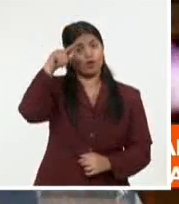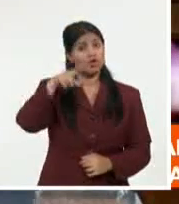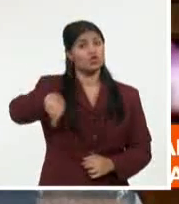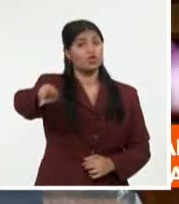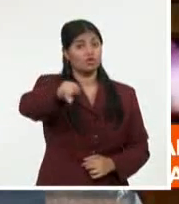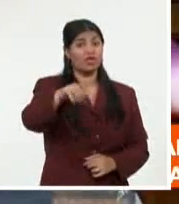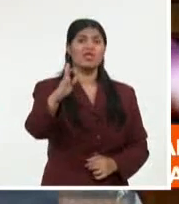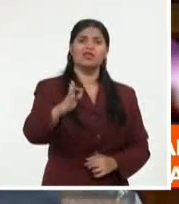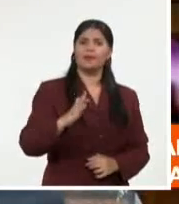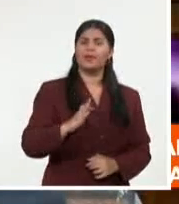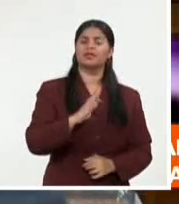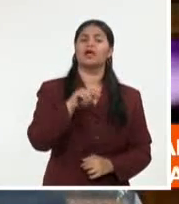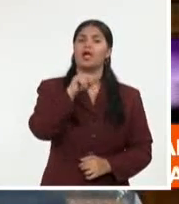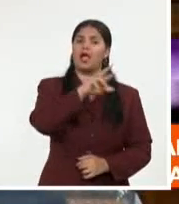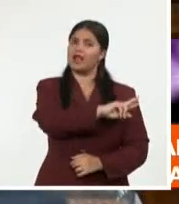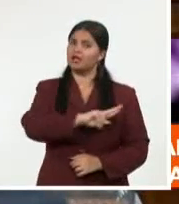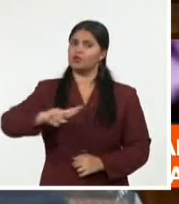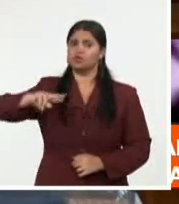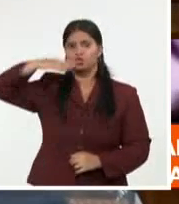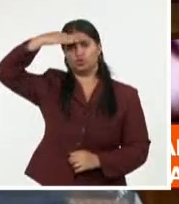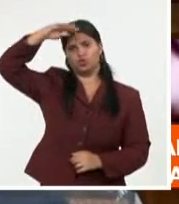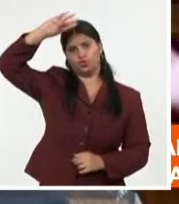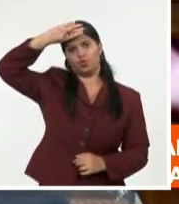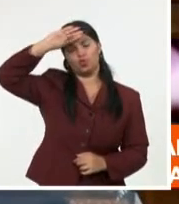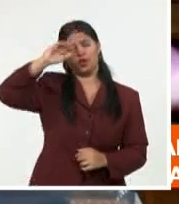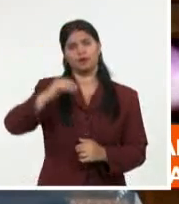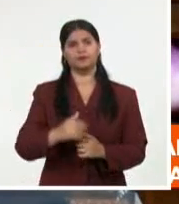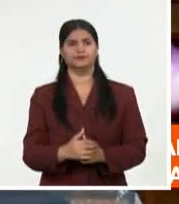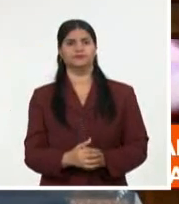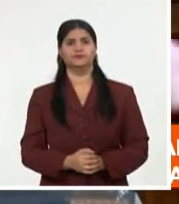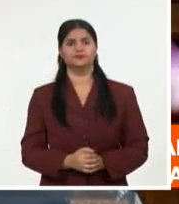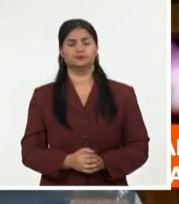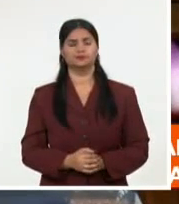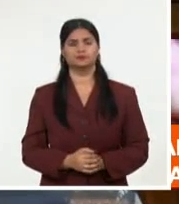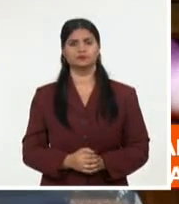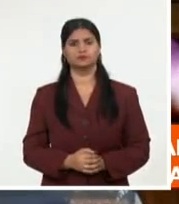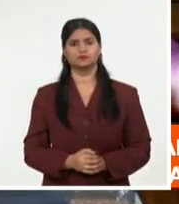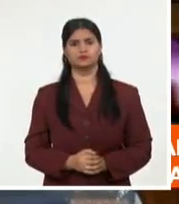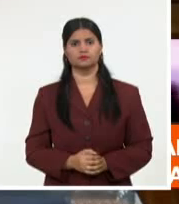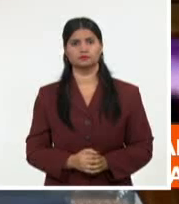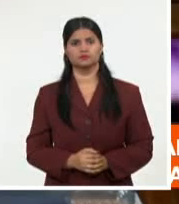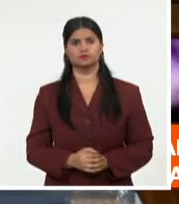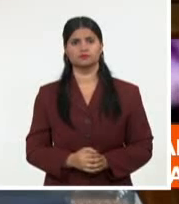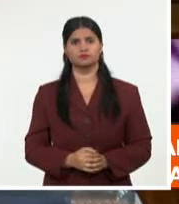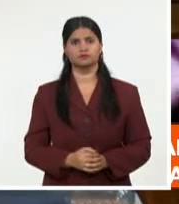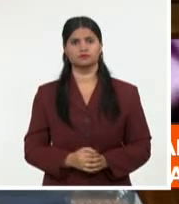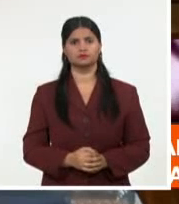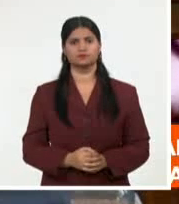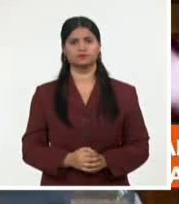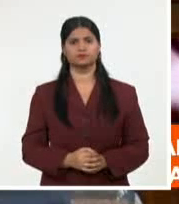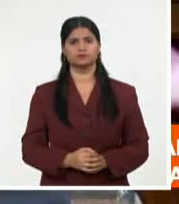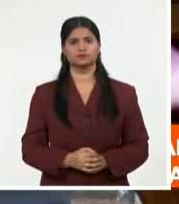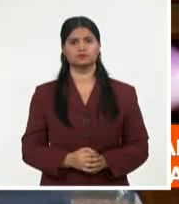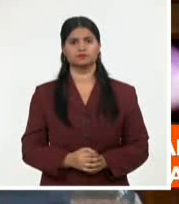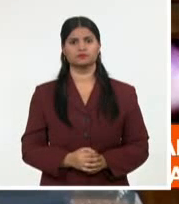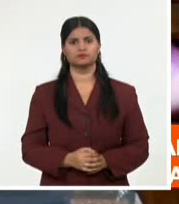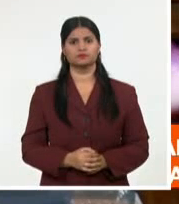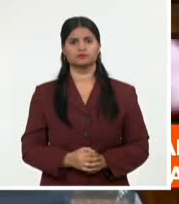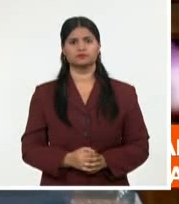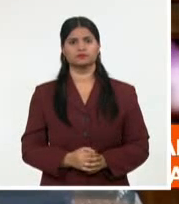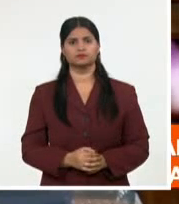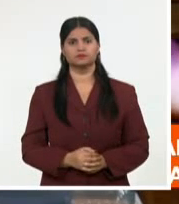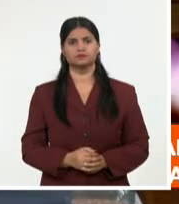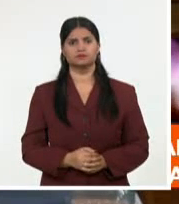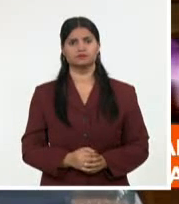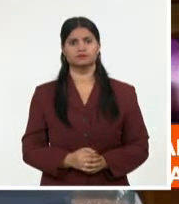in Havana, we recognized our friend and brother with the Cuba's highest award, the